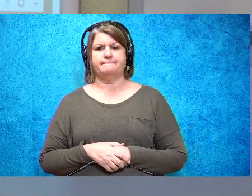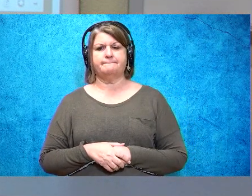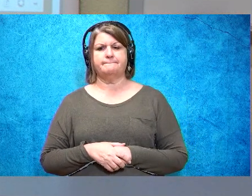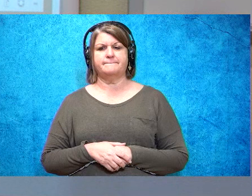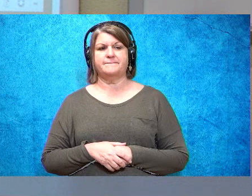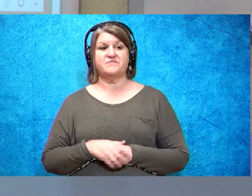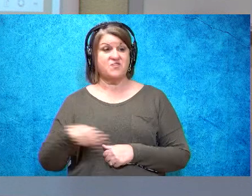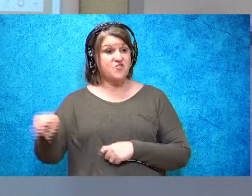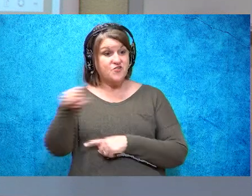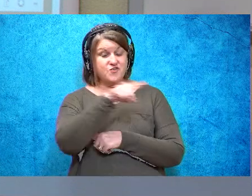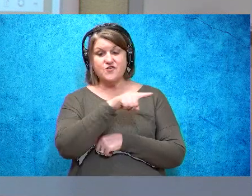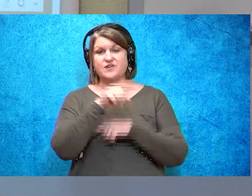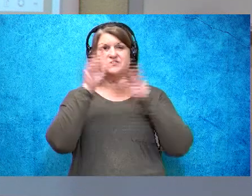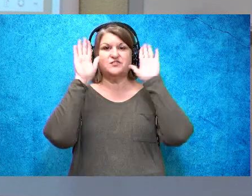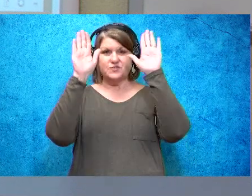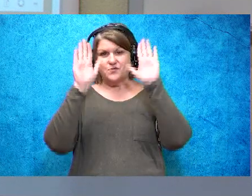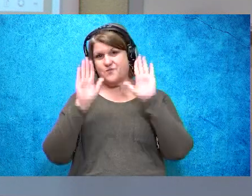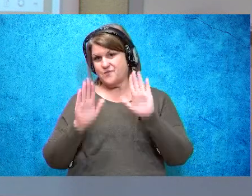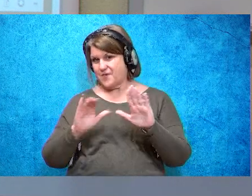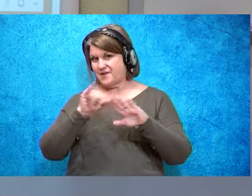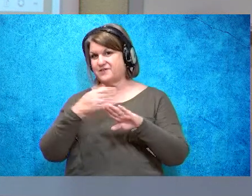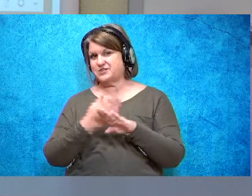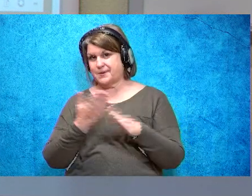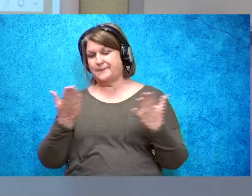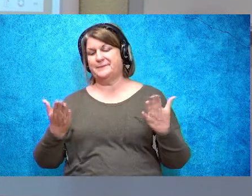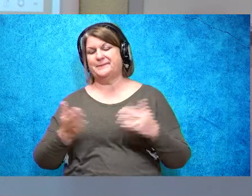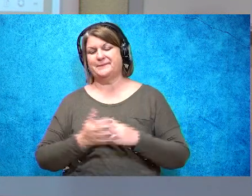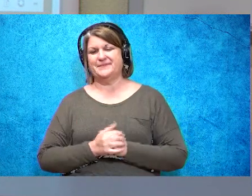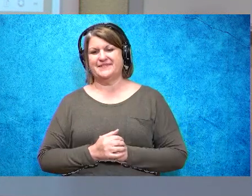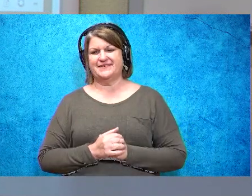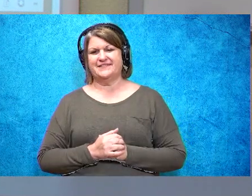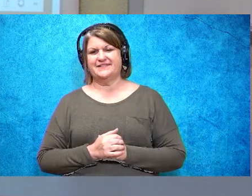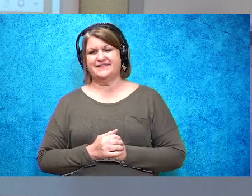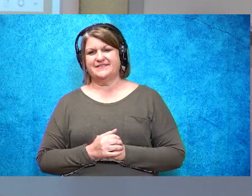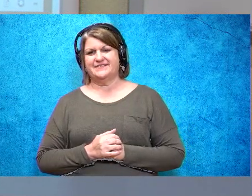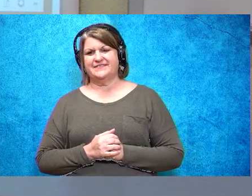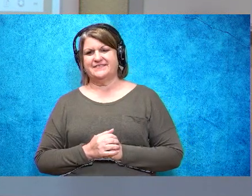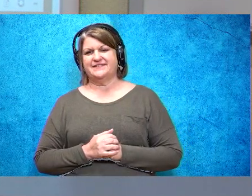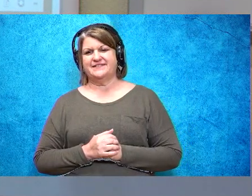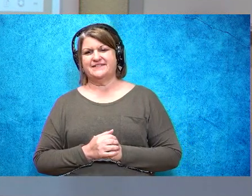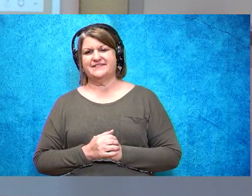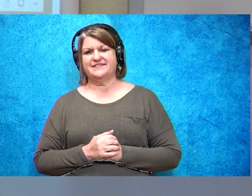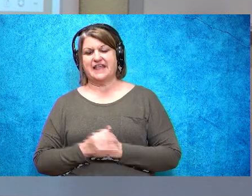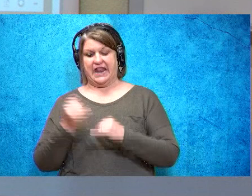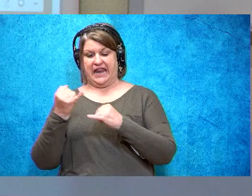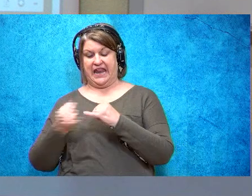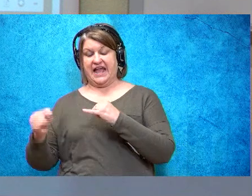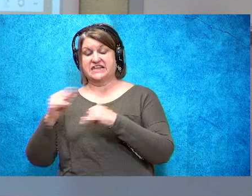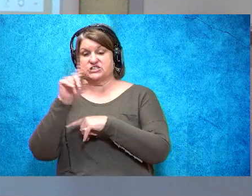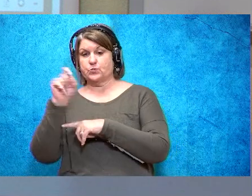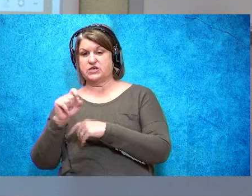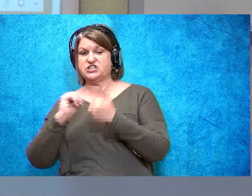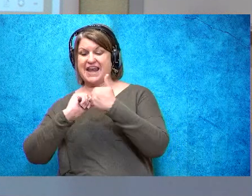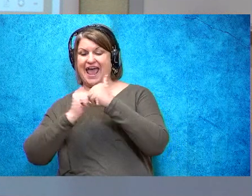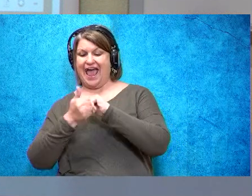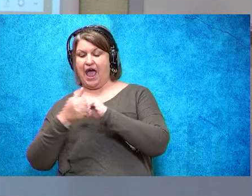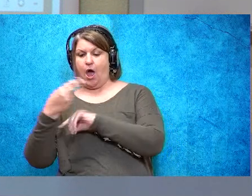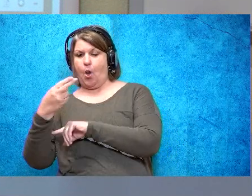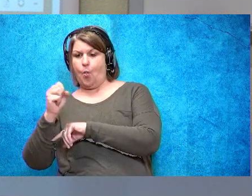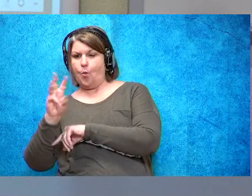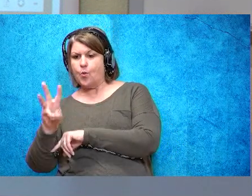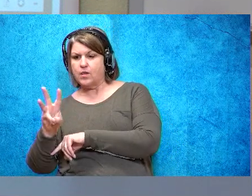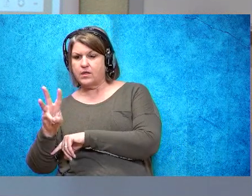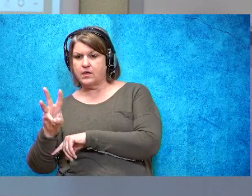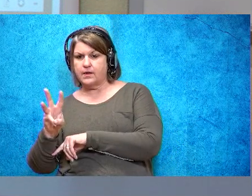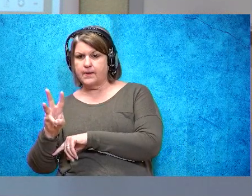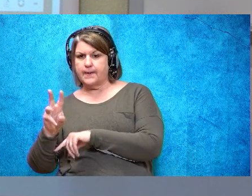You guys are doing so great. And our last question, how? Remember, how means about what